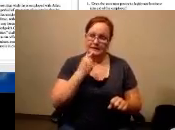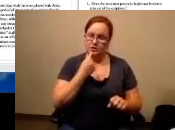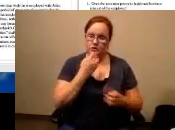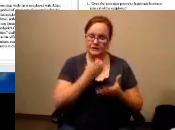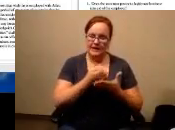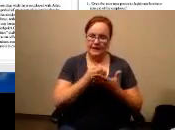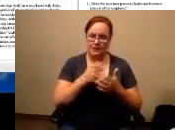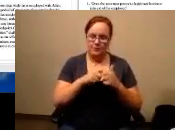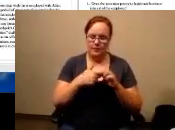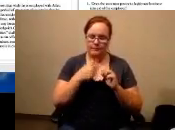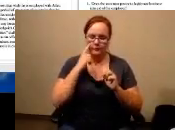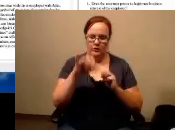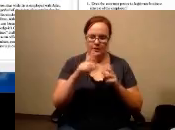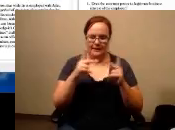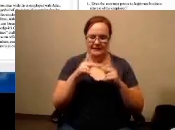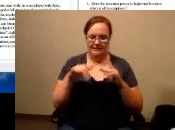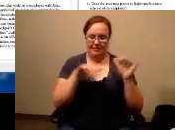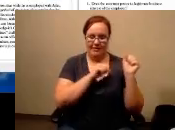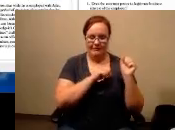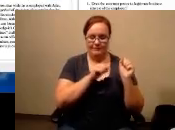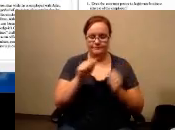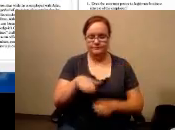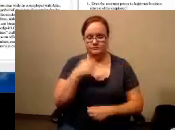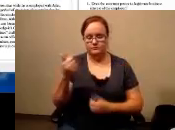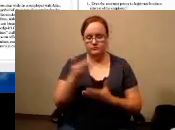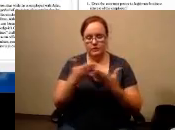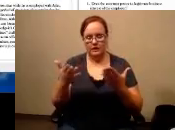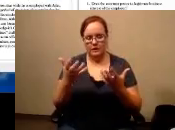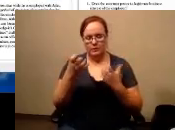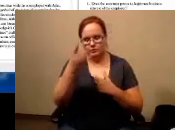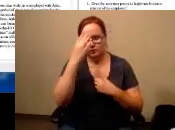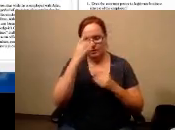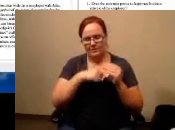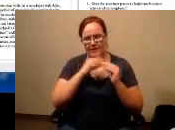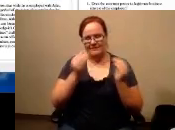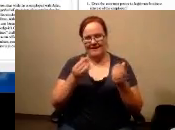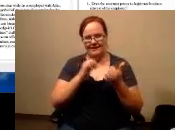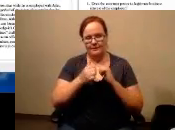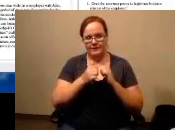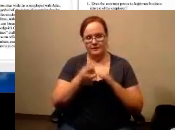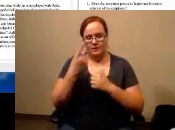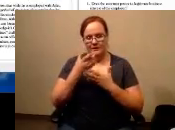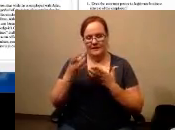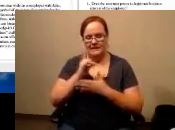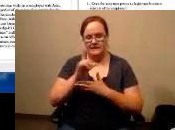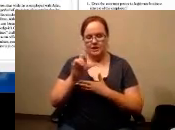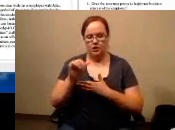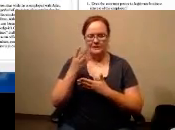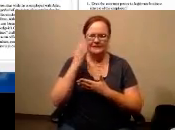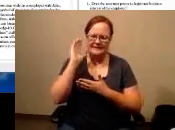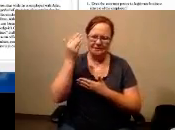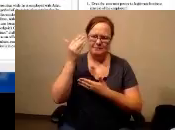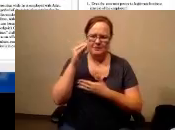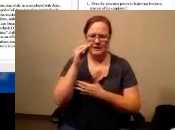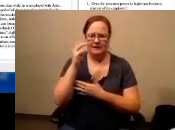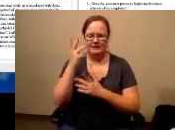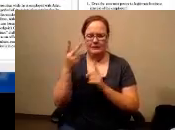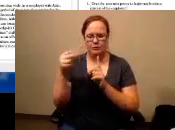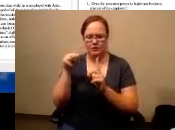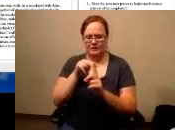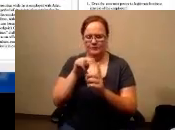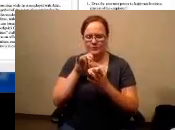Now, there's some other things I want you to know about non-competes. One is that there seems to be a perception out there